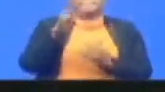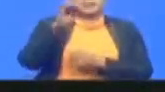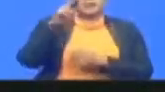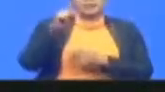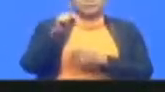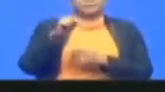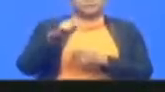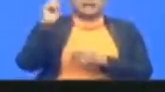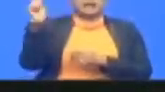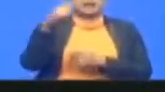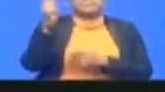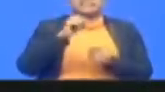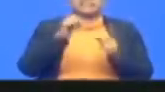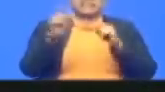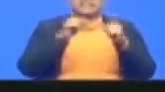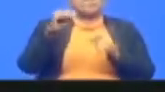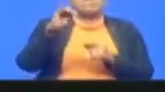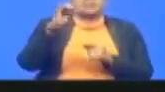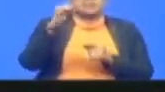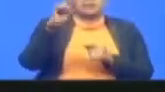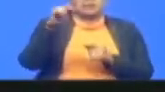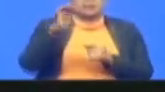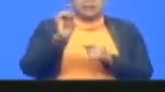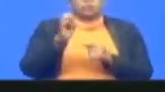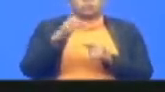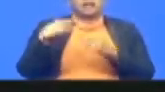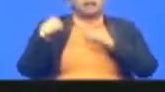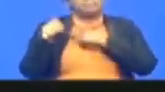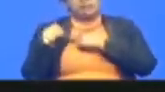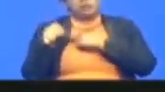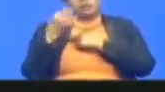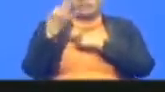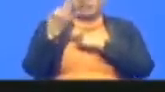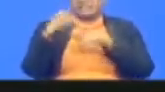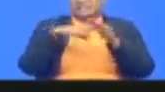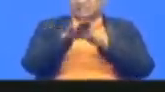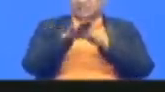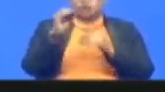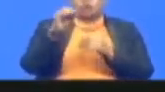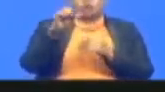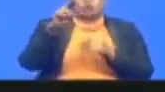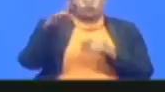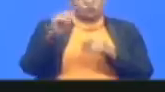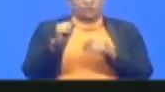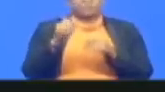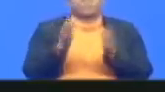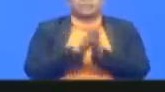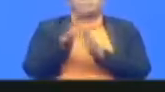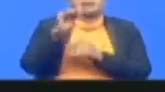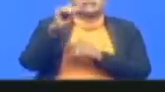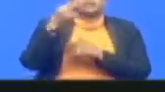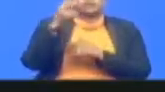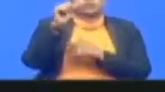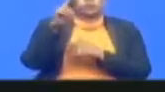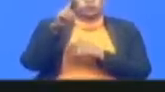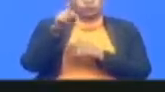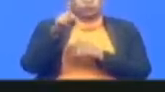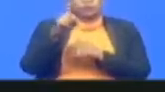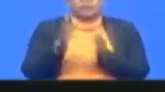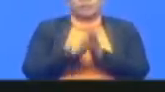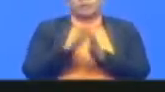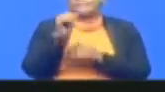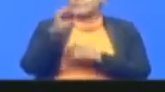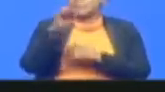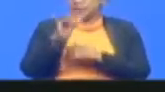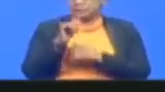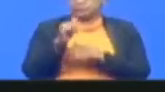Harambee Stars coach Sebastian Minye will depend on 3 strikers experienced Michael Olunga, unattached Masoud Juma and youngster John Avire to